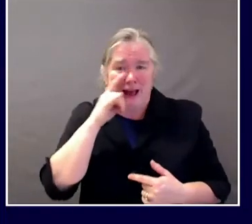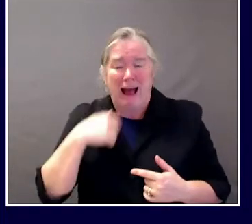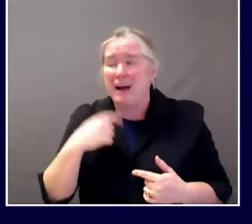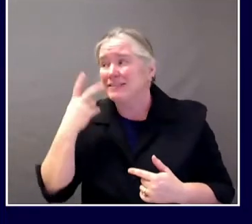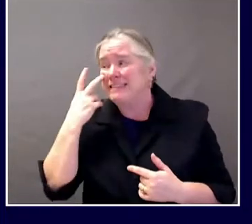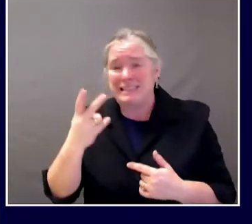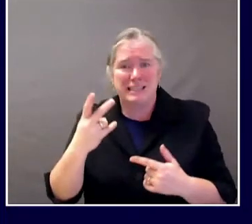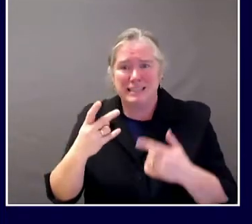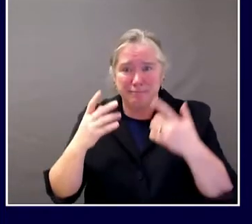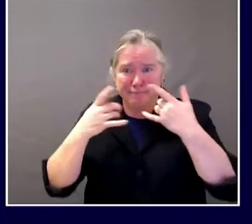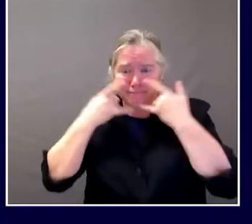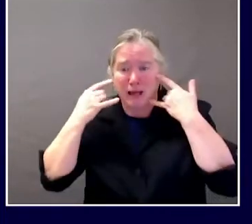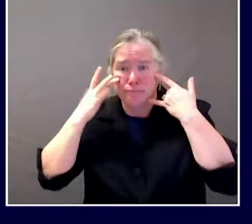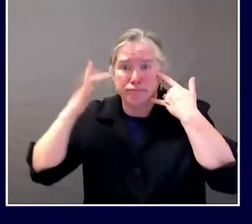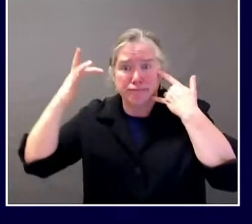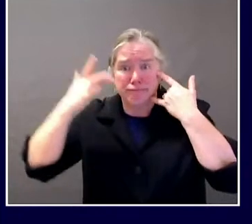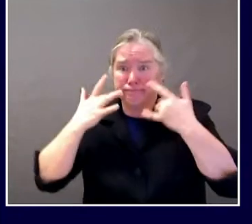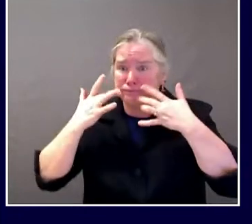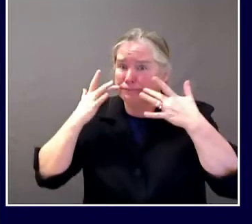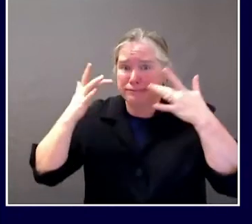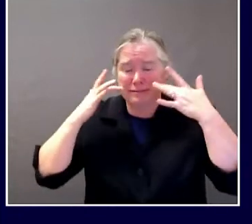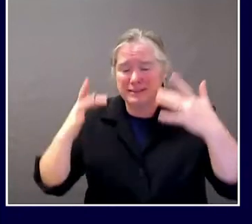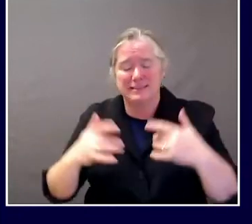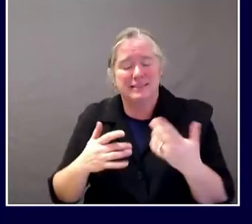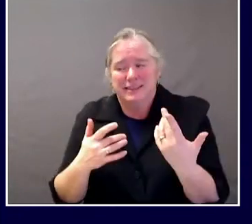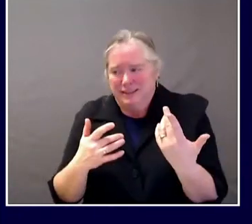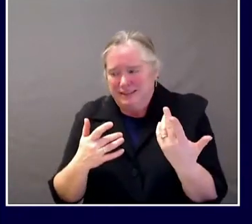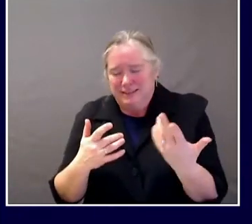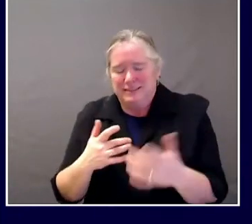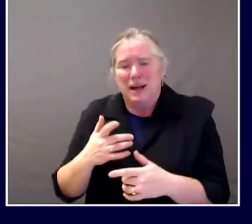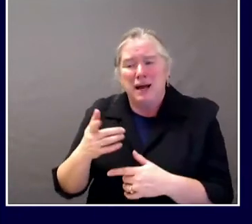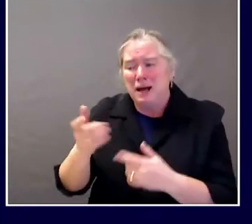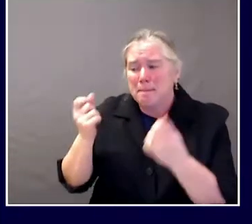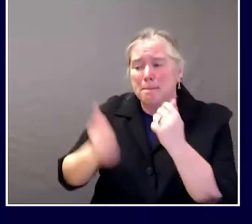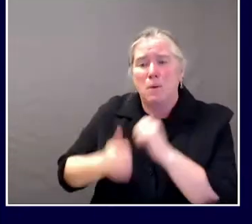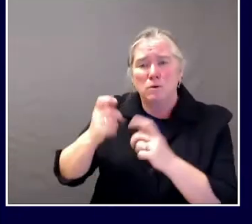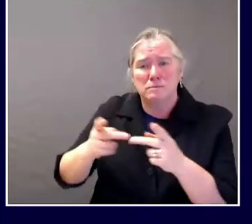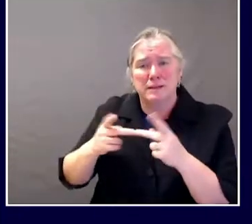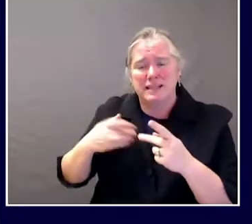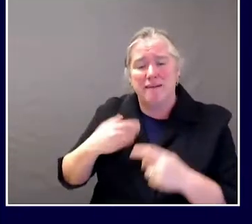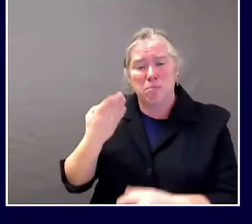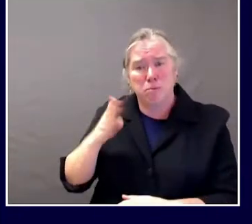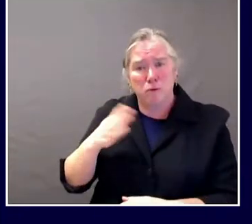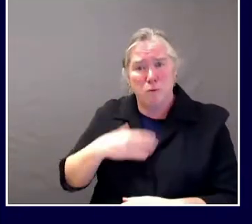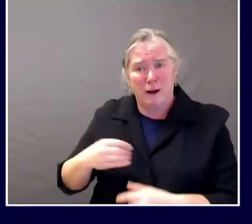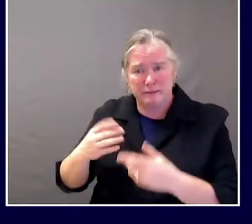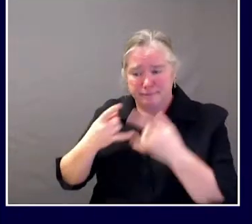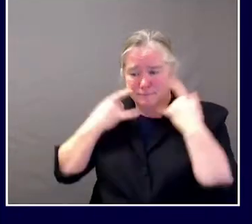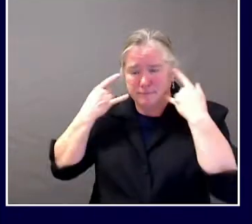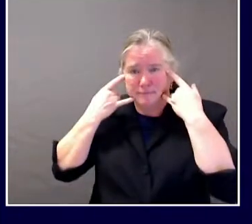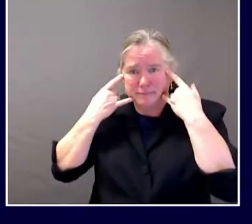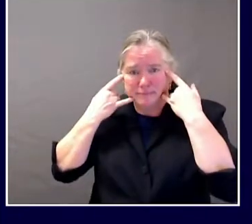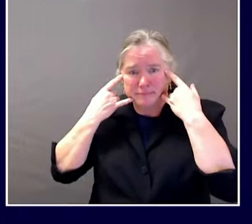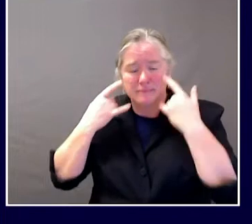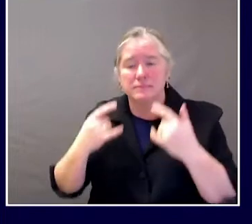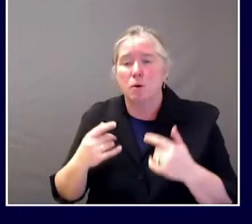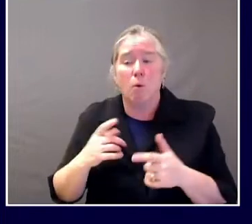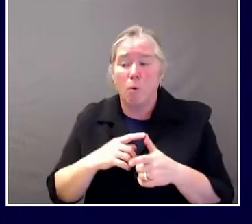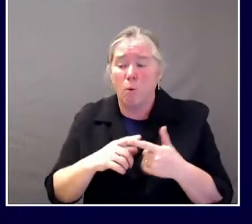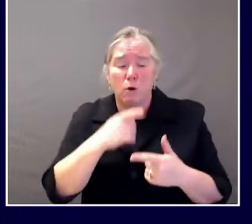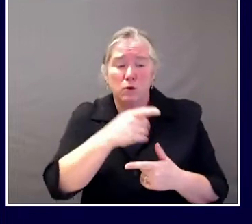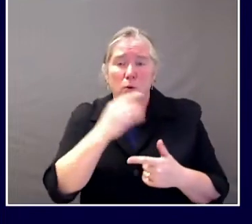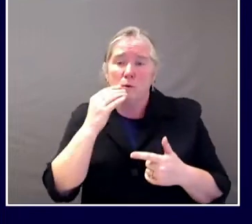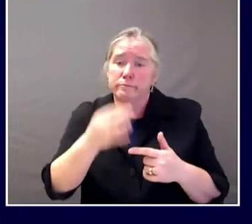seen. It can be a simple surgical mask that are available widely. It can be a simple set of a couple of pieces of cloth that are